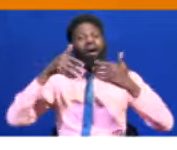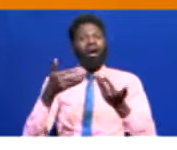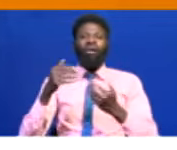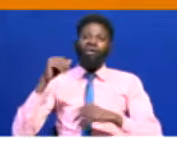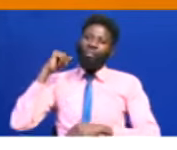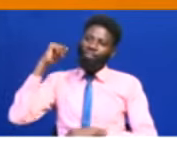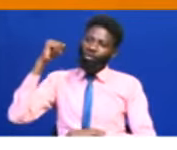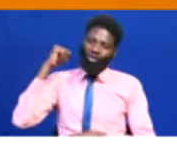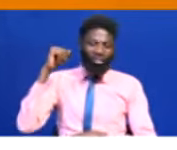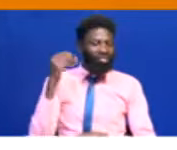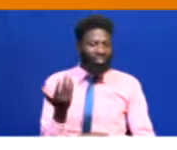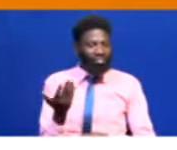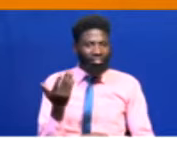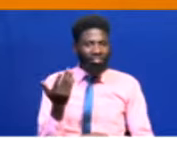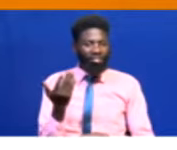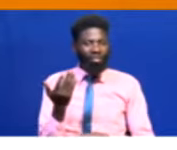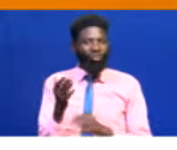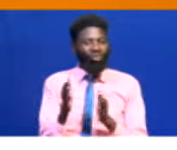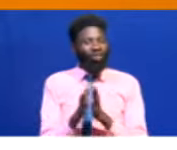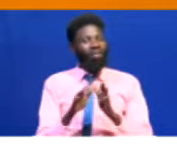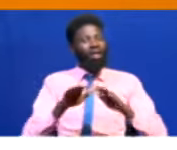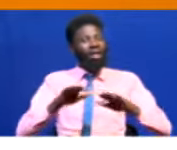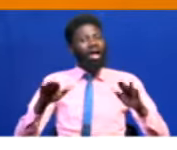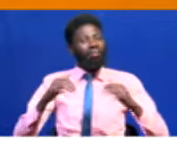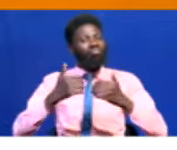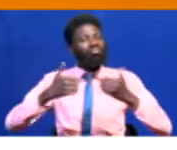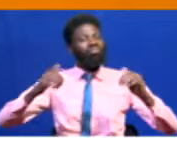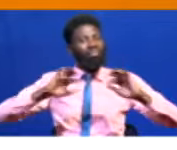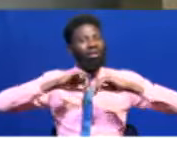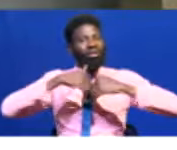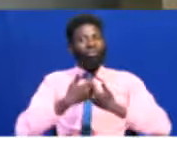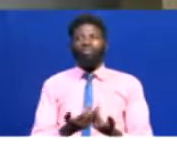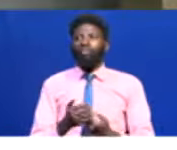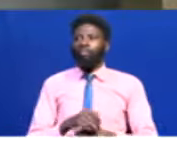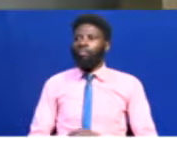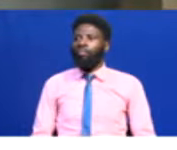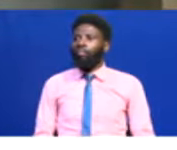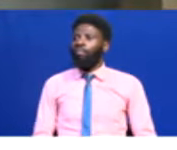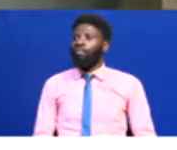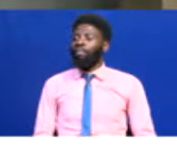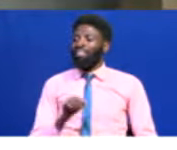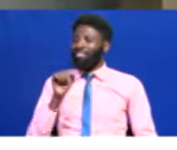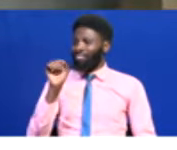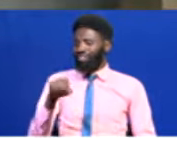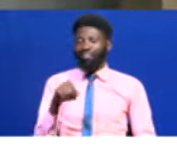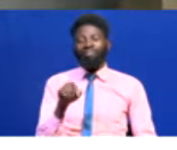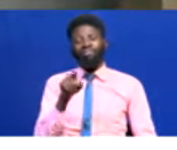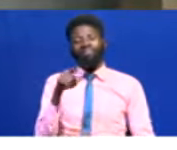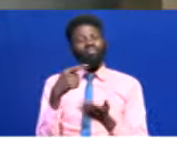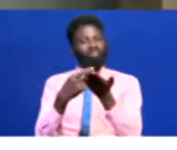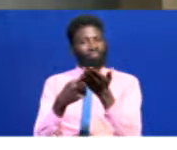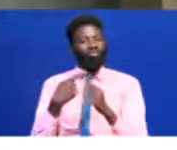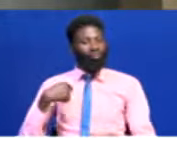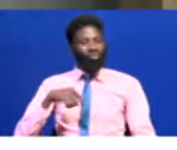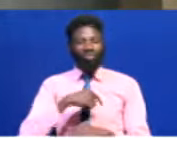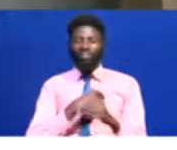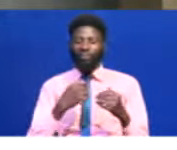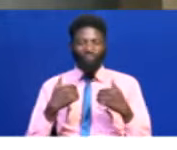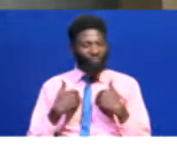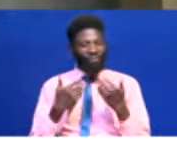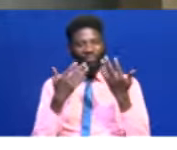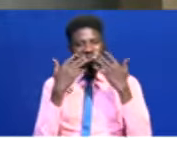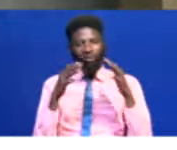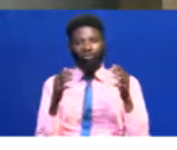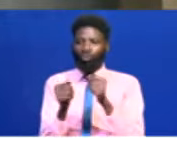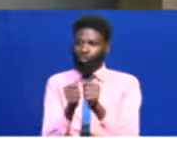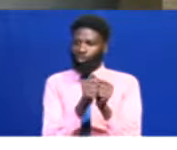dissociating matters of politics when it comes to land reforms? Yes, these are conversations that we've had with